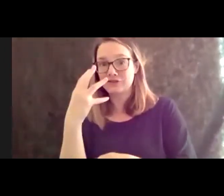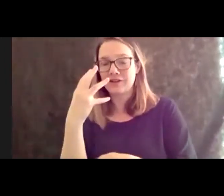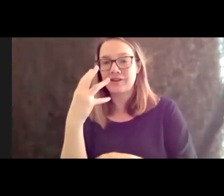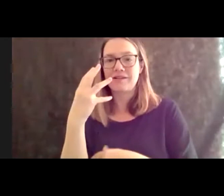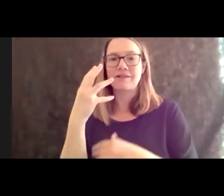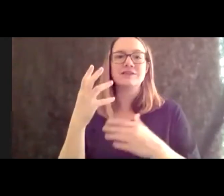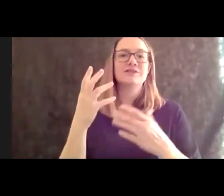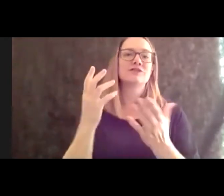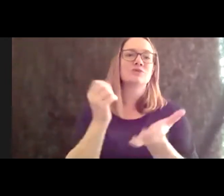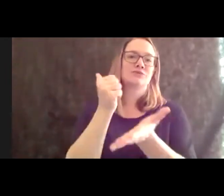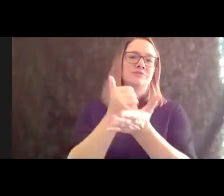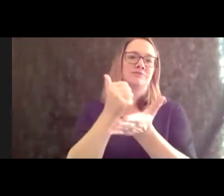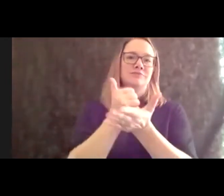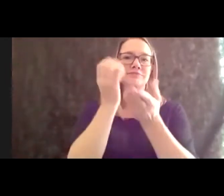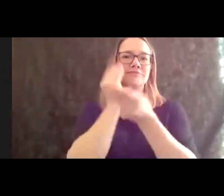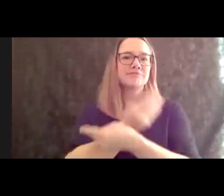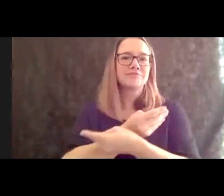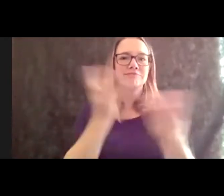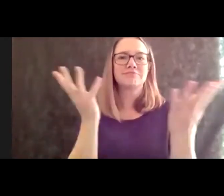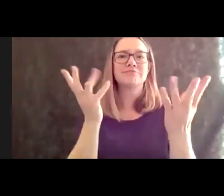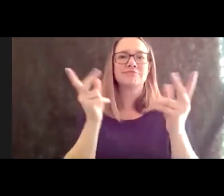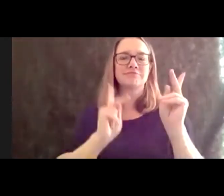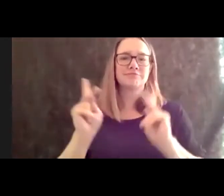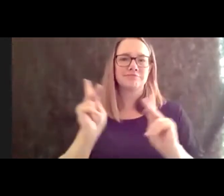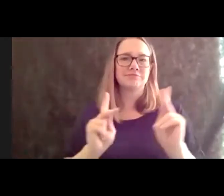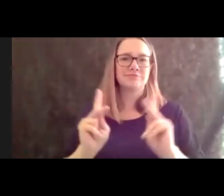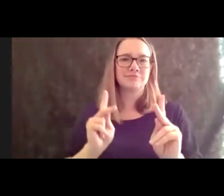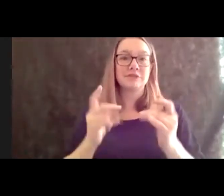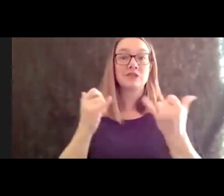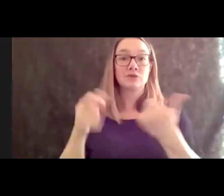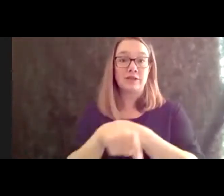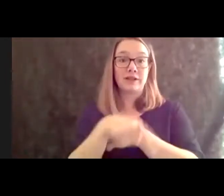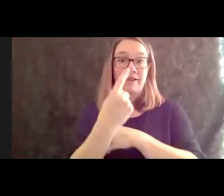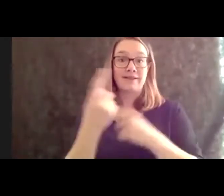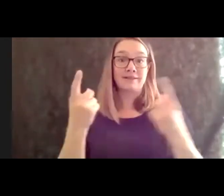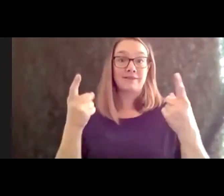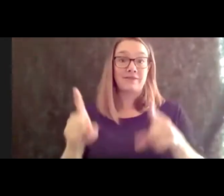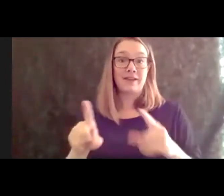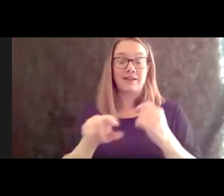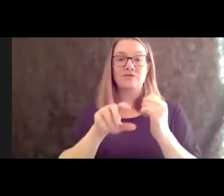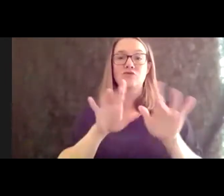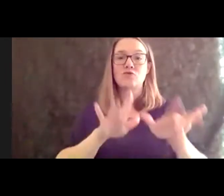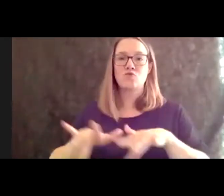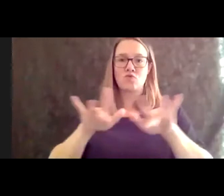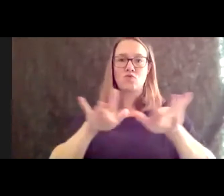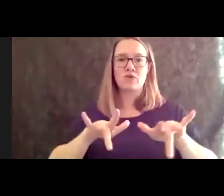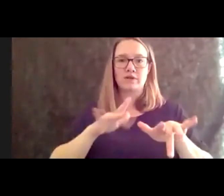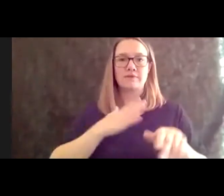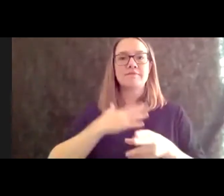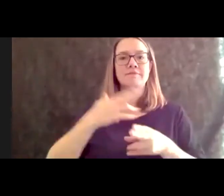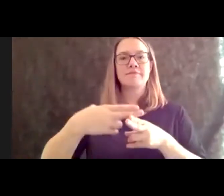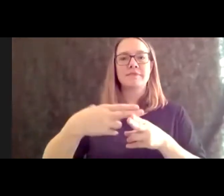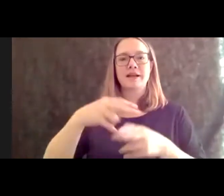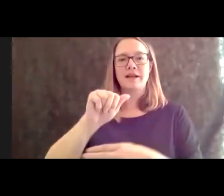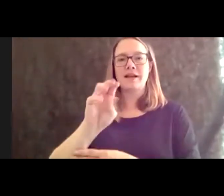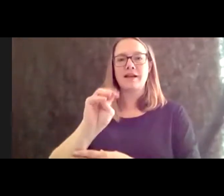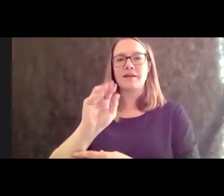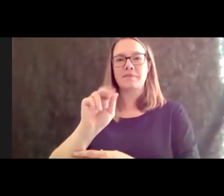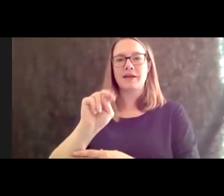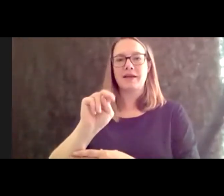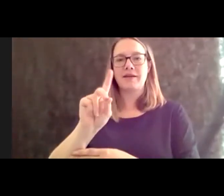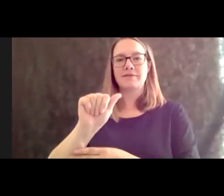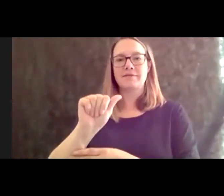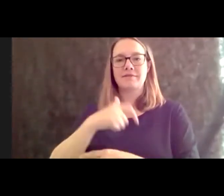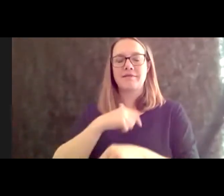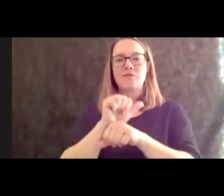to people. Please note today's event is being recorded. And my name is Amanda DeGruccio, and I work in the development office